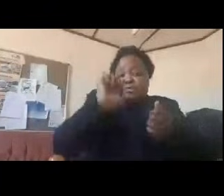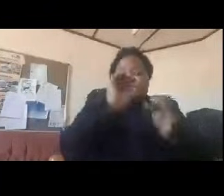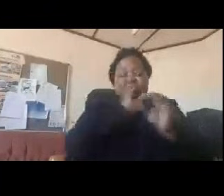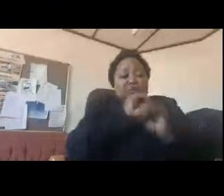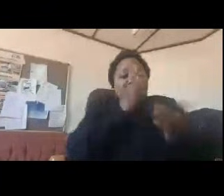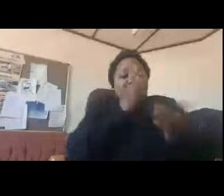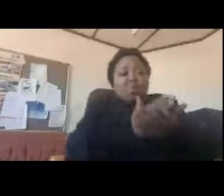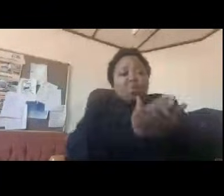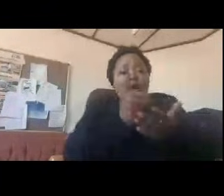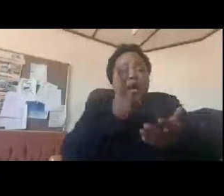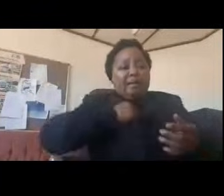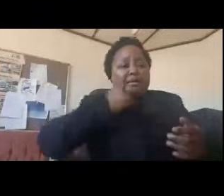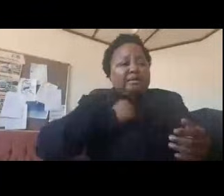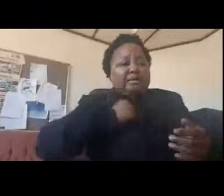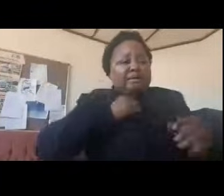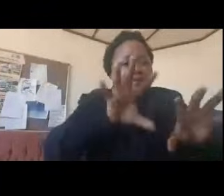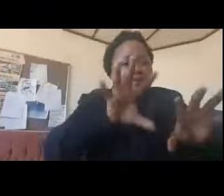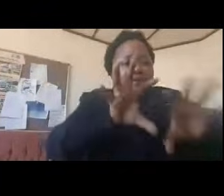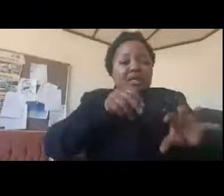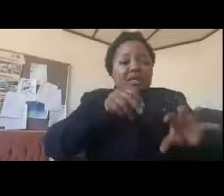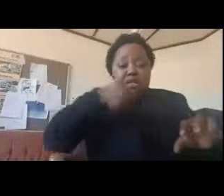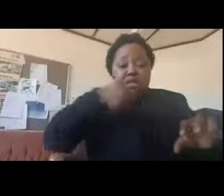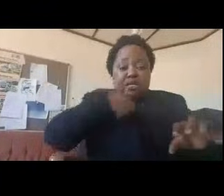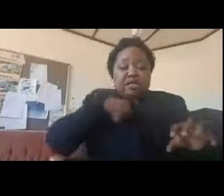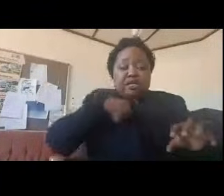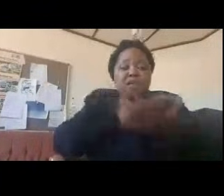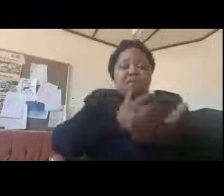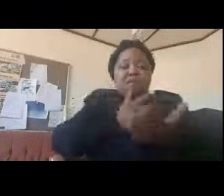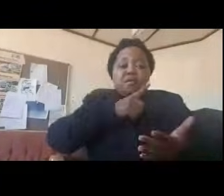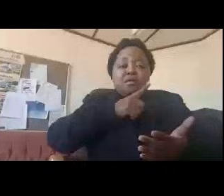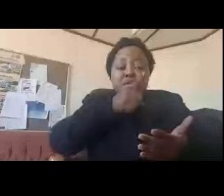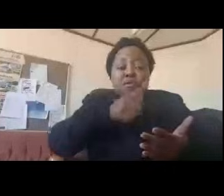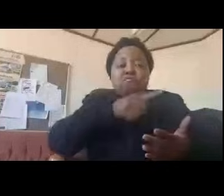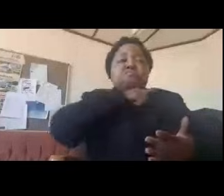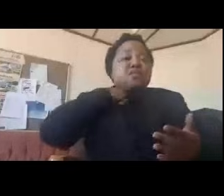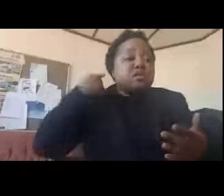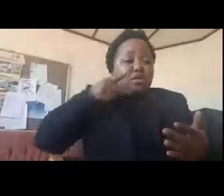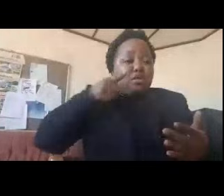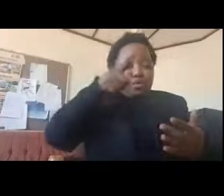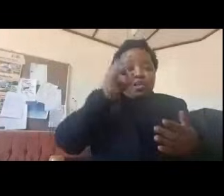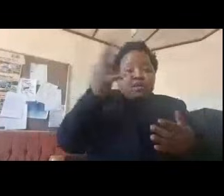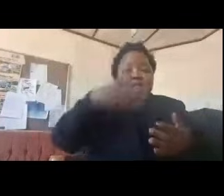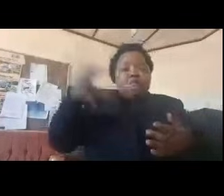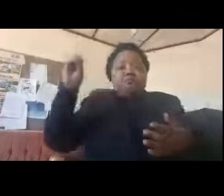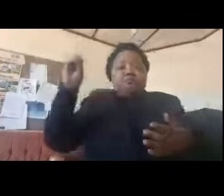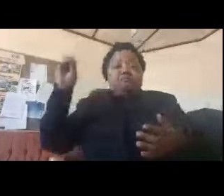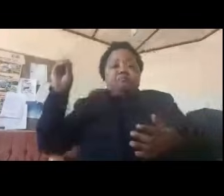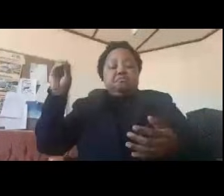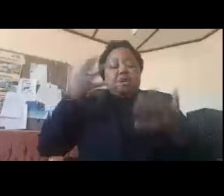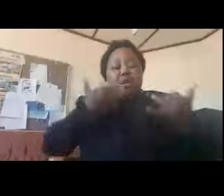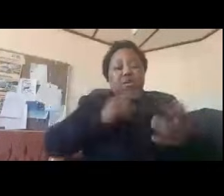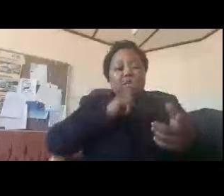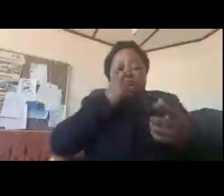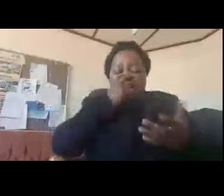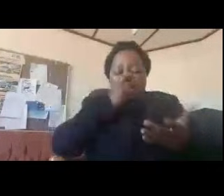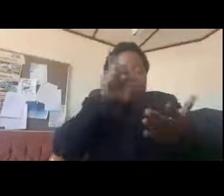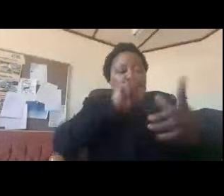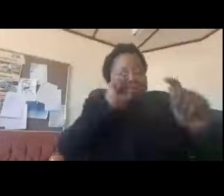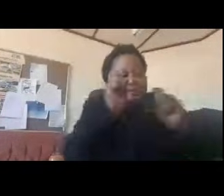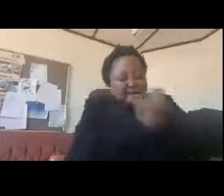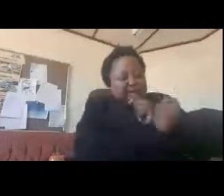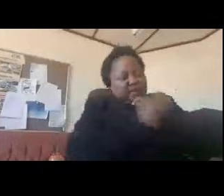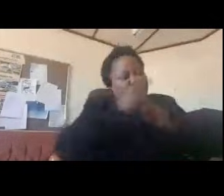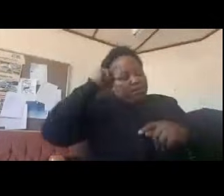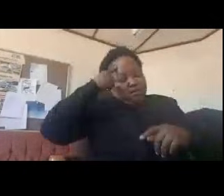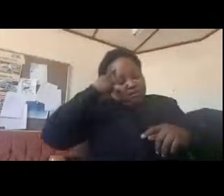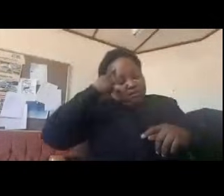leave. The SABC fixes that. We need to change the social perceptions of the shelter. Instead